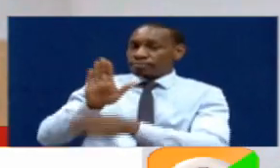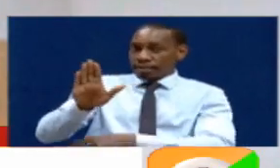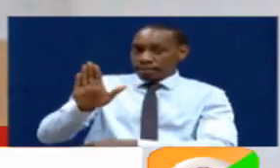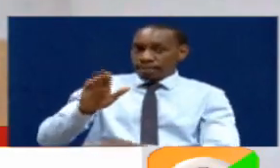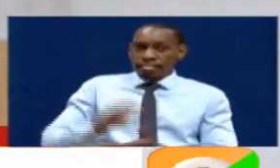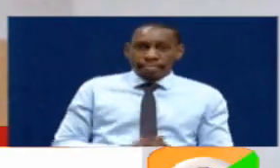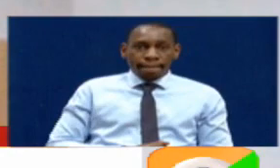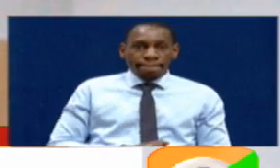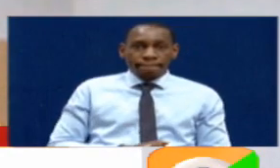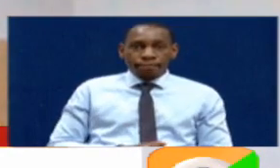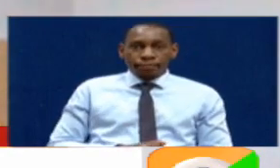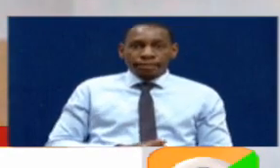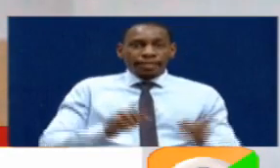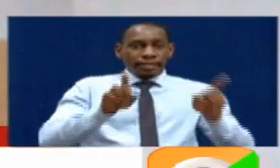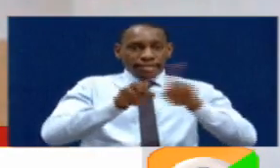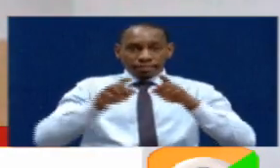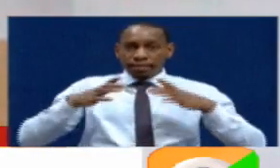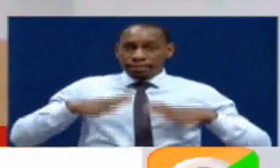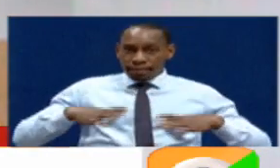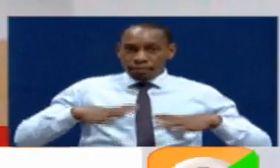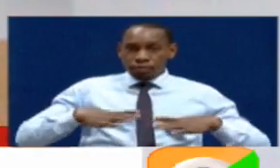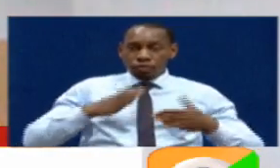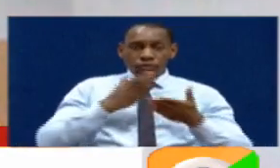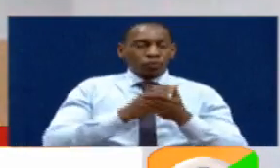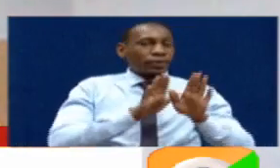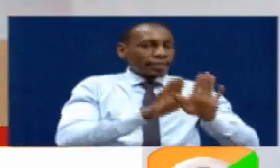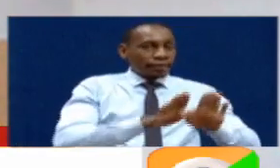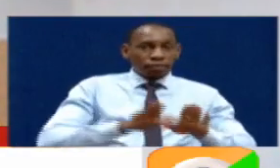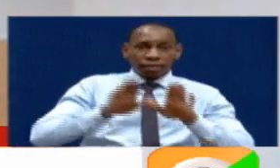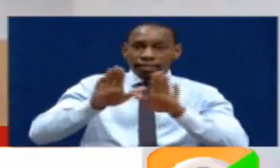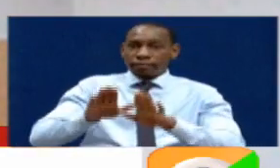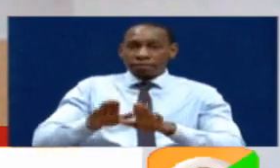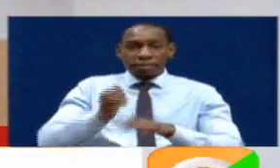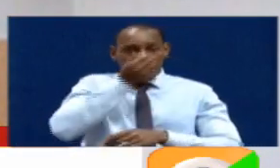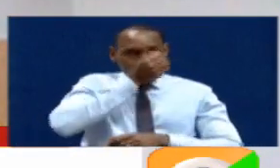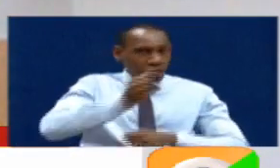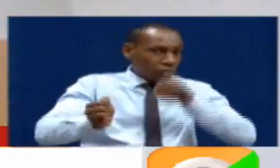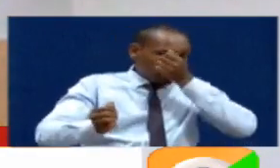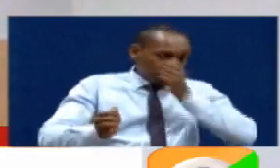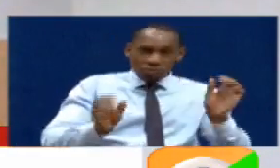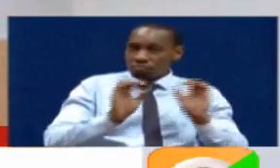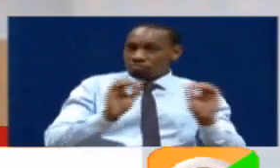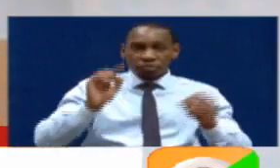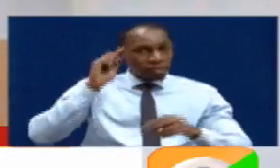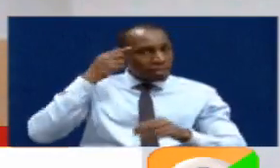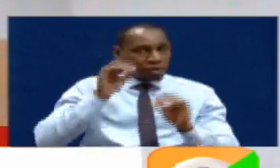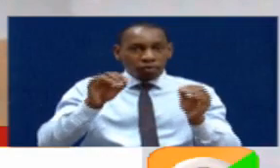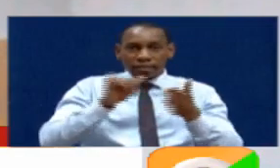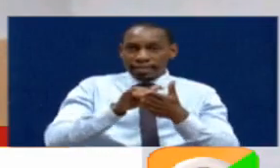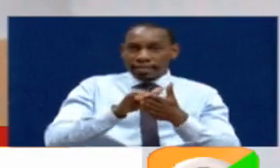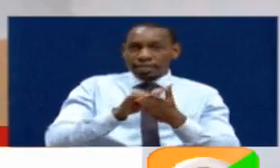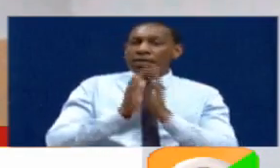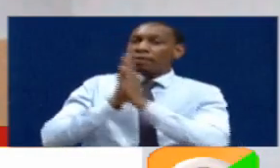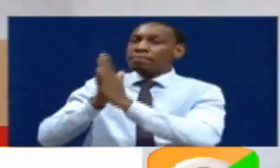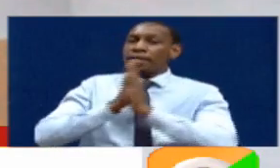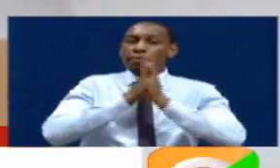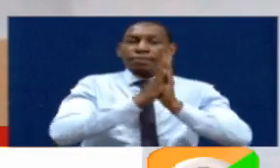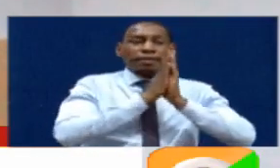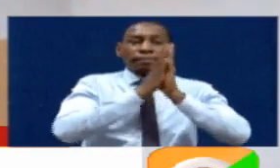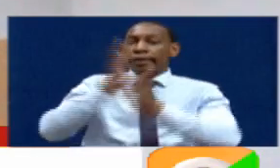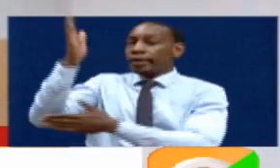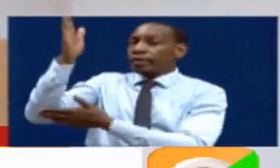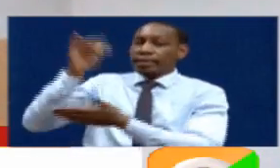that. And people should be just very, very careful. Don't be ignorant. Don't just think that because you're praying to